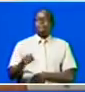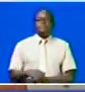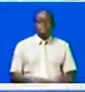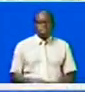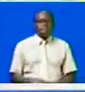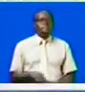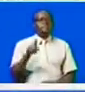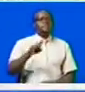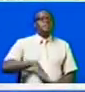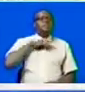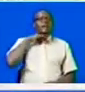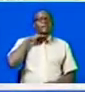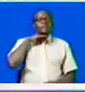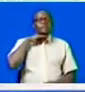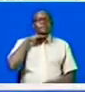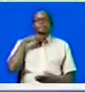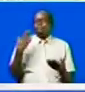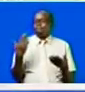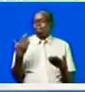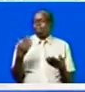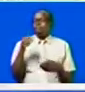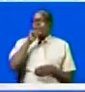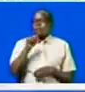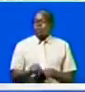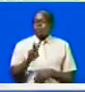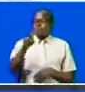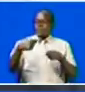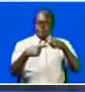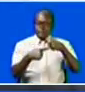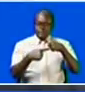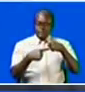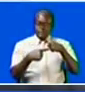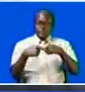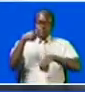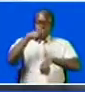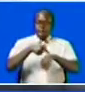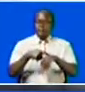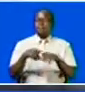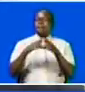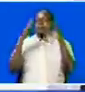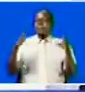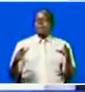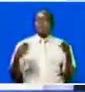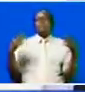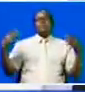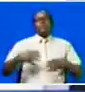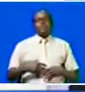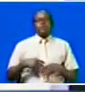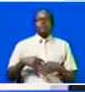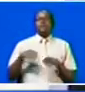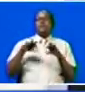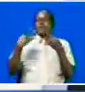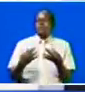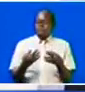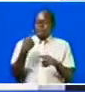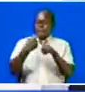family. Her death coming just 2 months shy of her 26th birthday, and one that dealt a huge blow to her family. In the